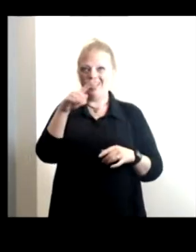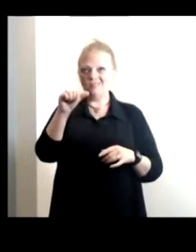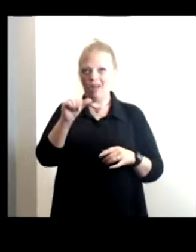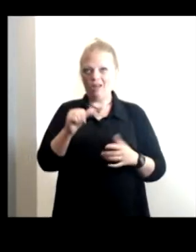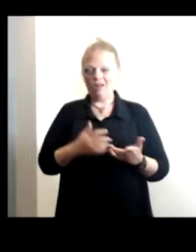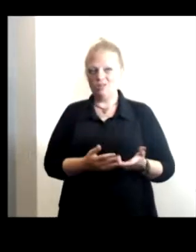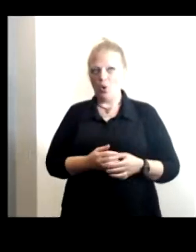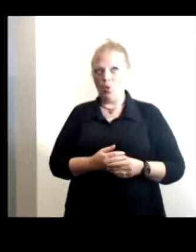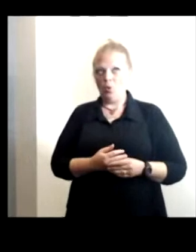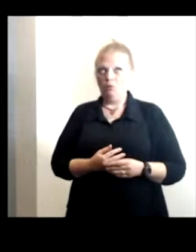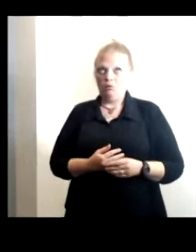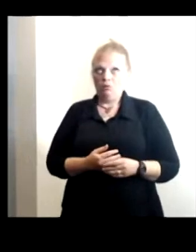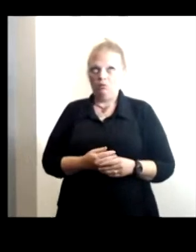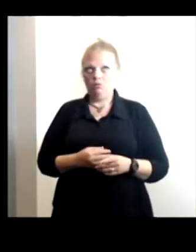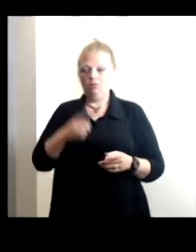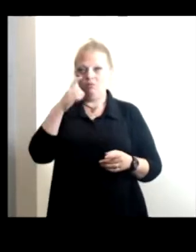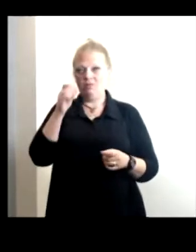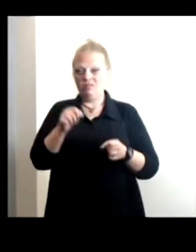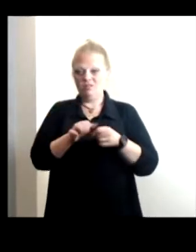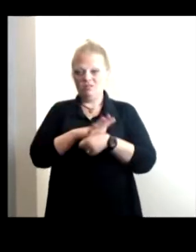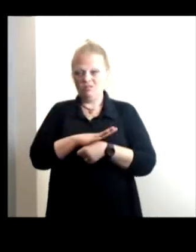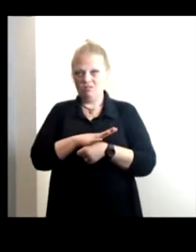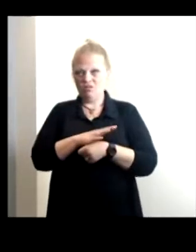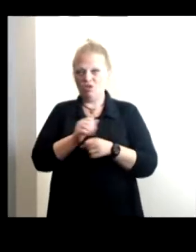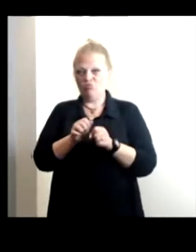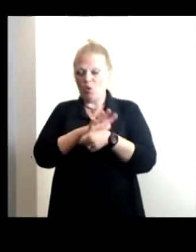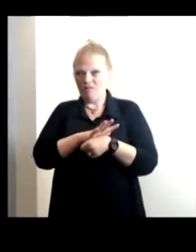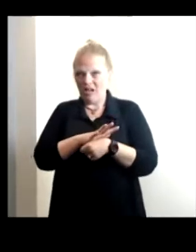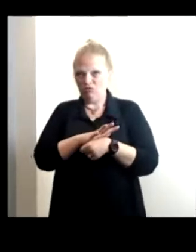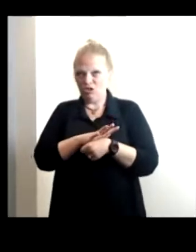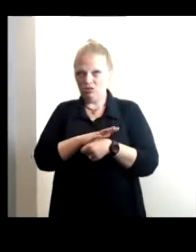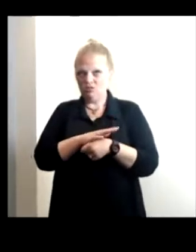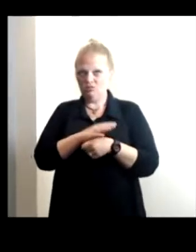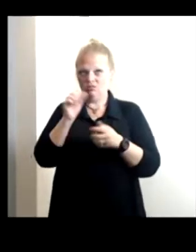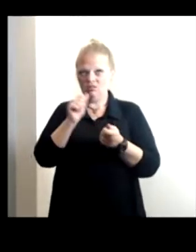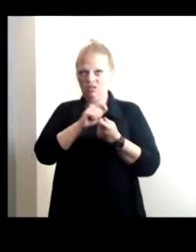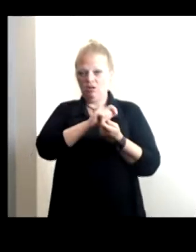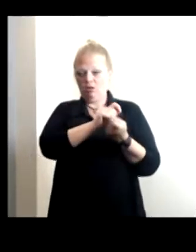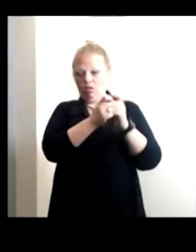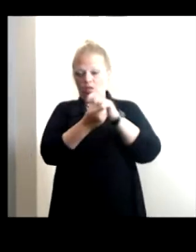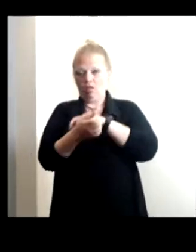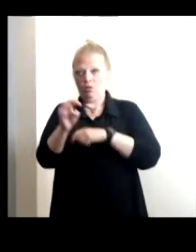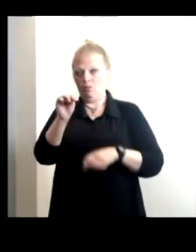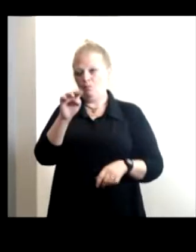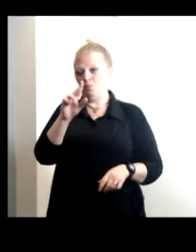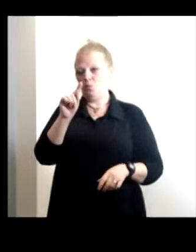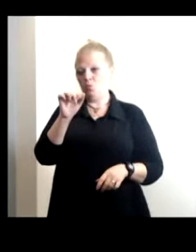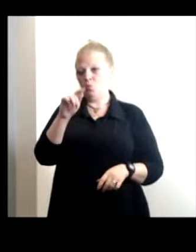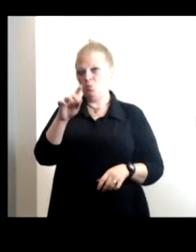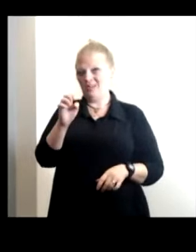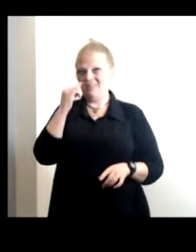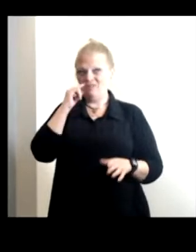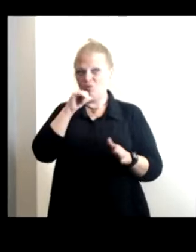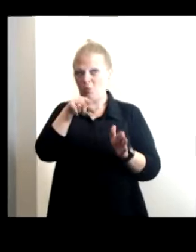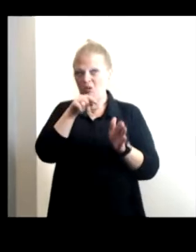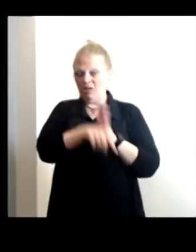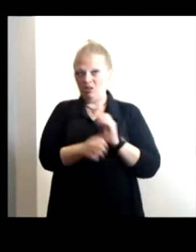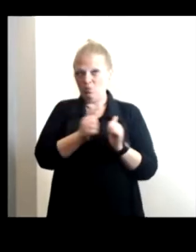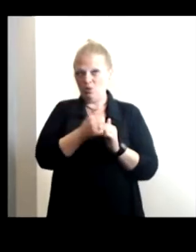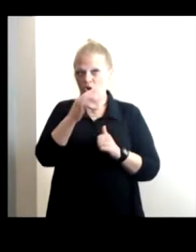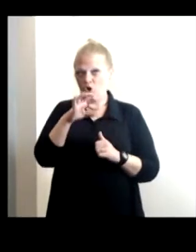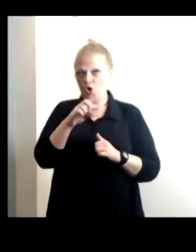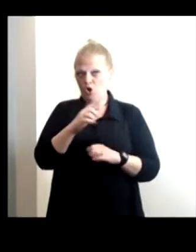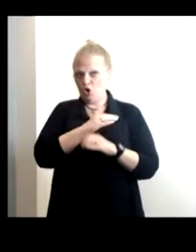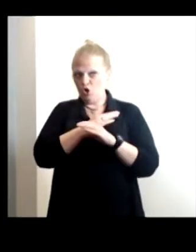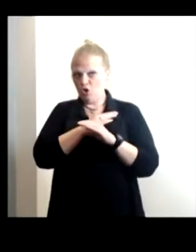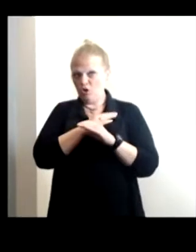the COVID-19 coronavirus can mutate. And as long as it doesn't, we don't kill it by herd immunity, it's still